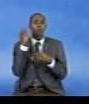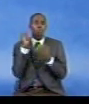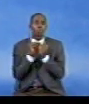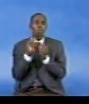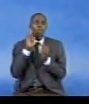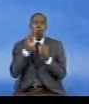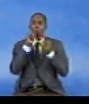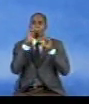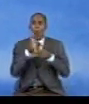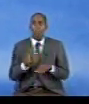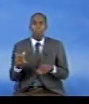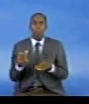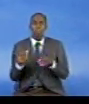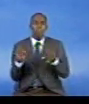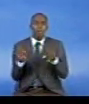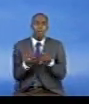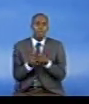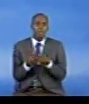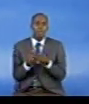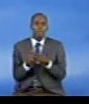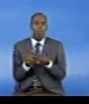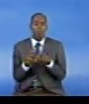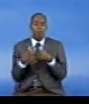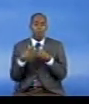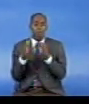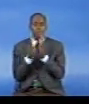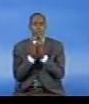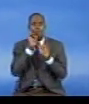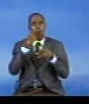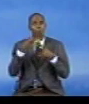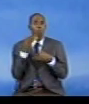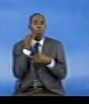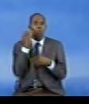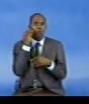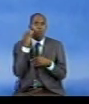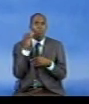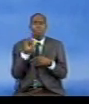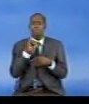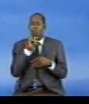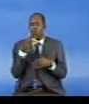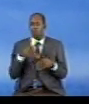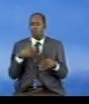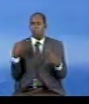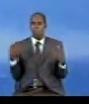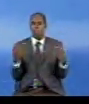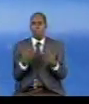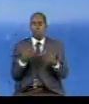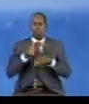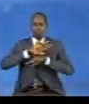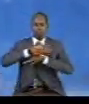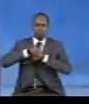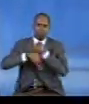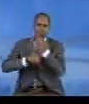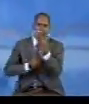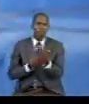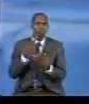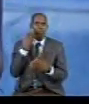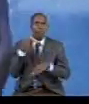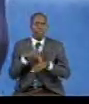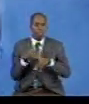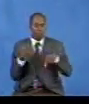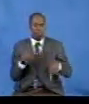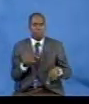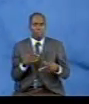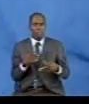I left. When I went home, I slept. I could not feel the pain, but I said, let me check. When day break, I look at the leg. The pain was not